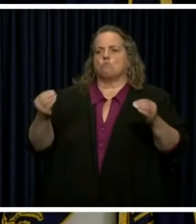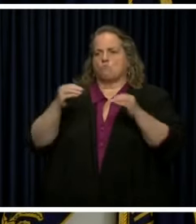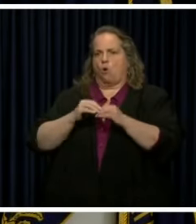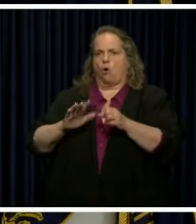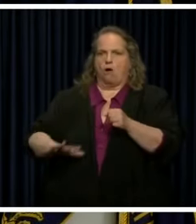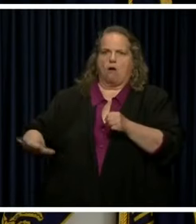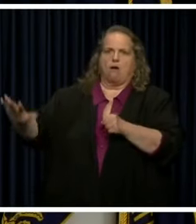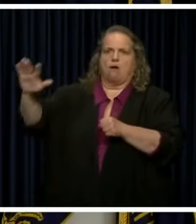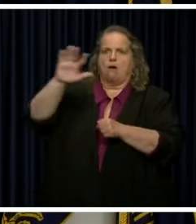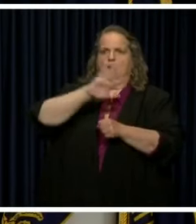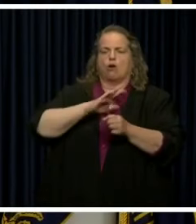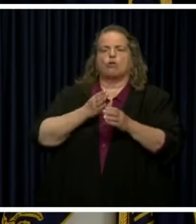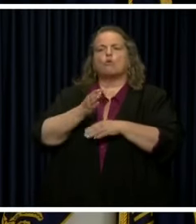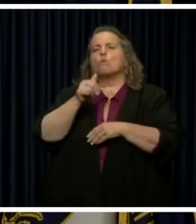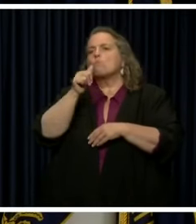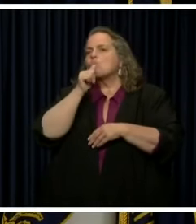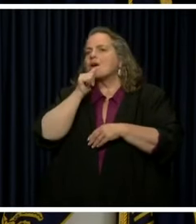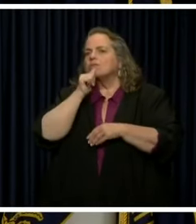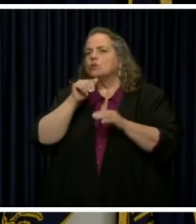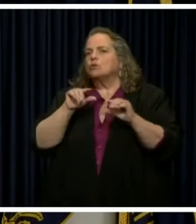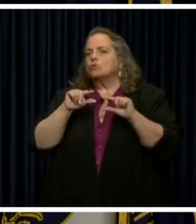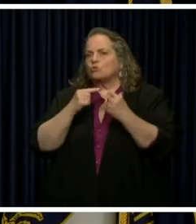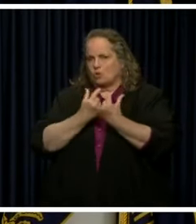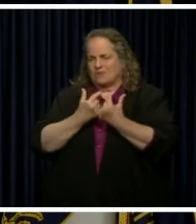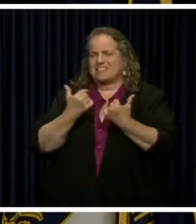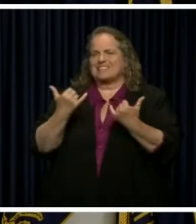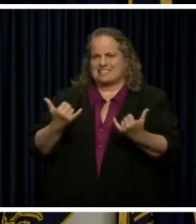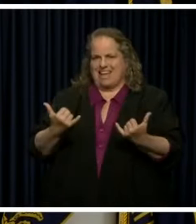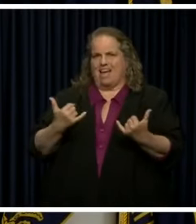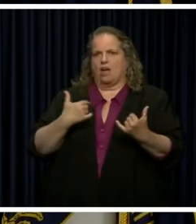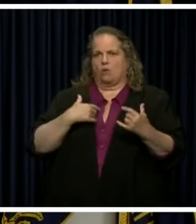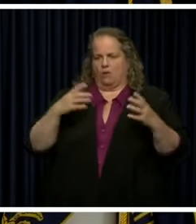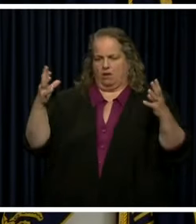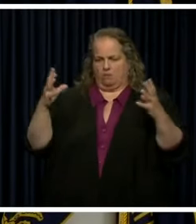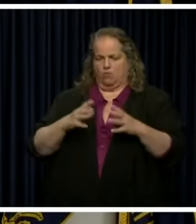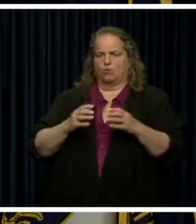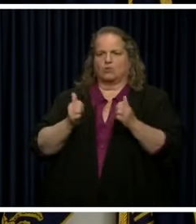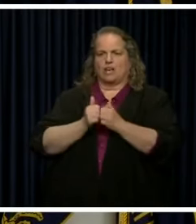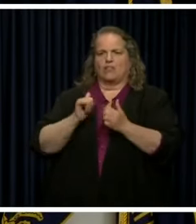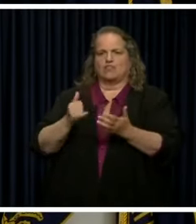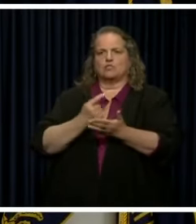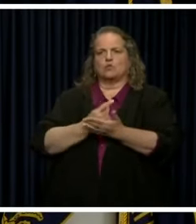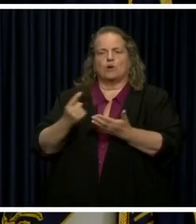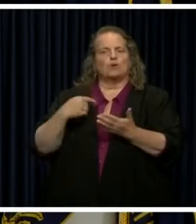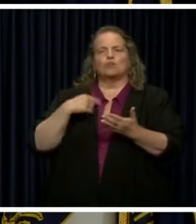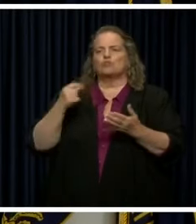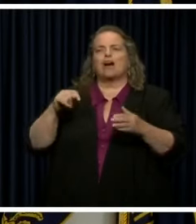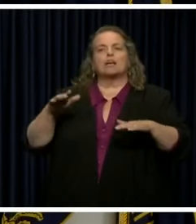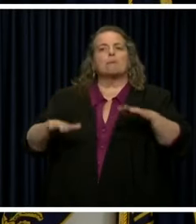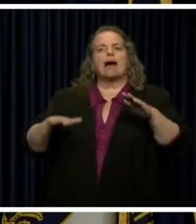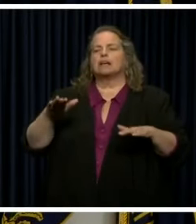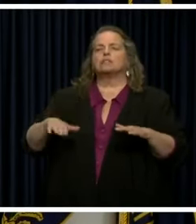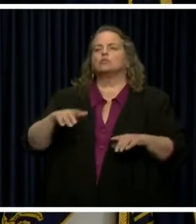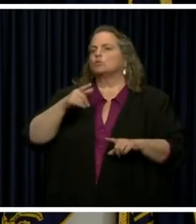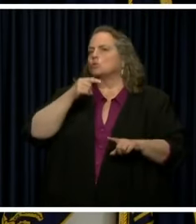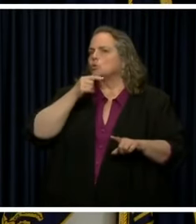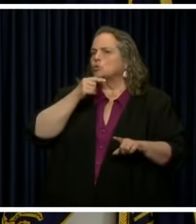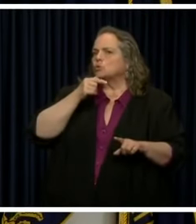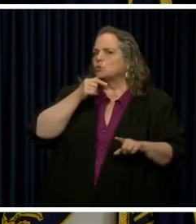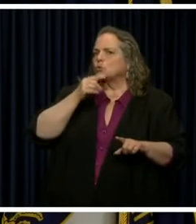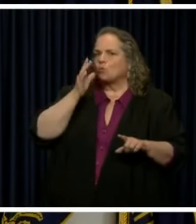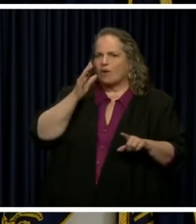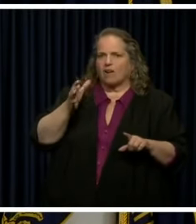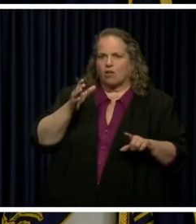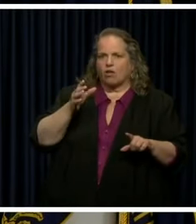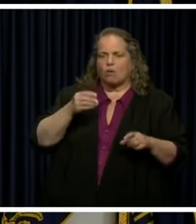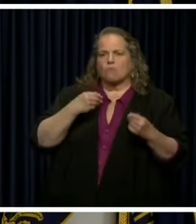through private groups, so that is all coming together this week. The thing we're trying to balance out is the who and the where. But